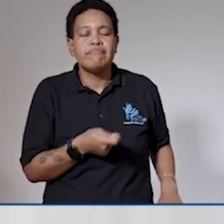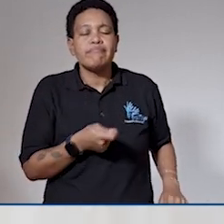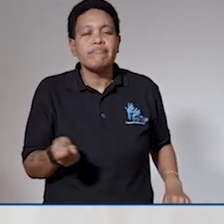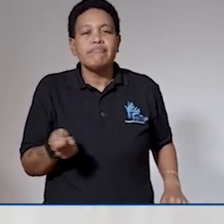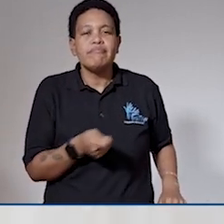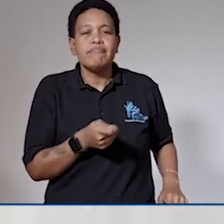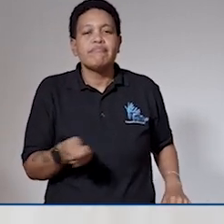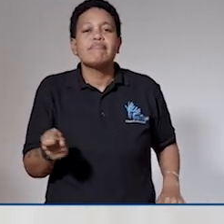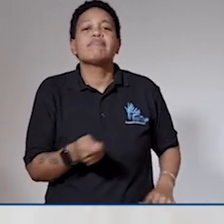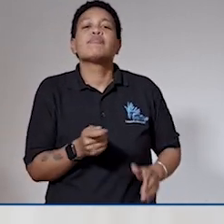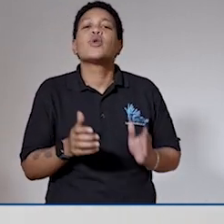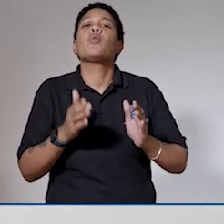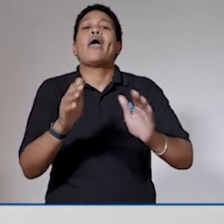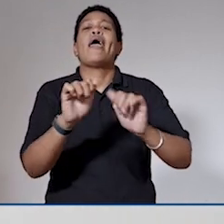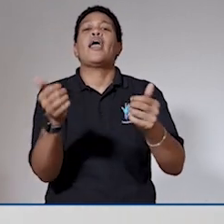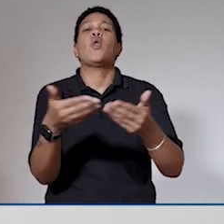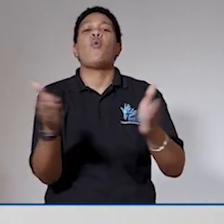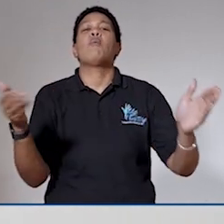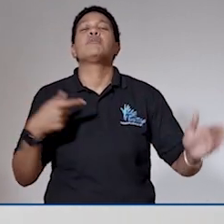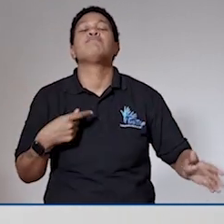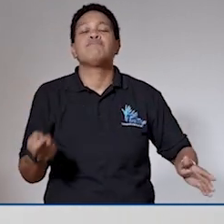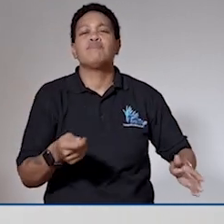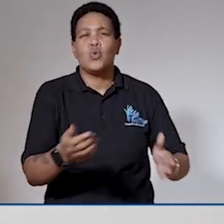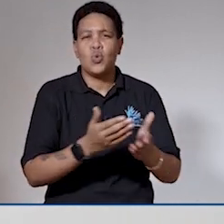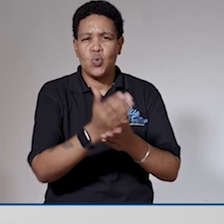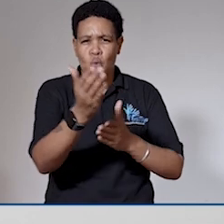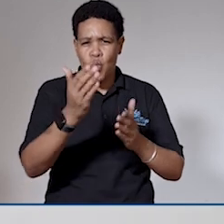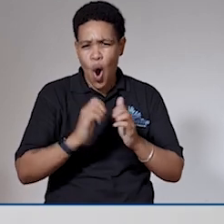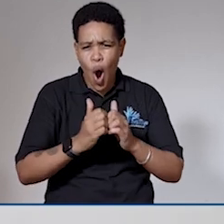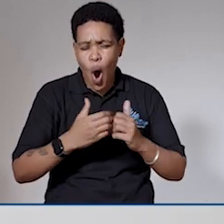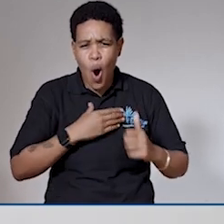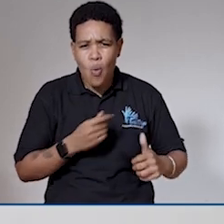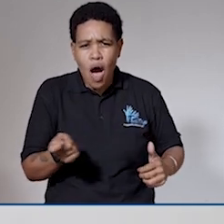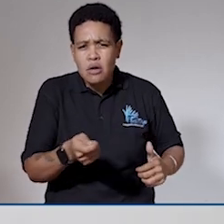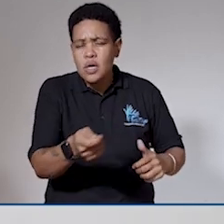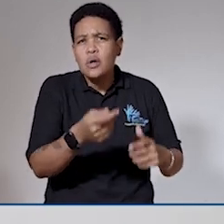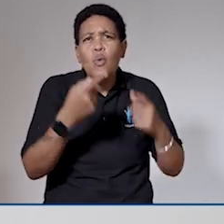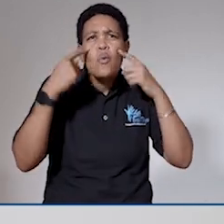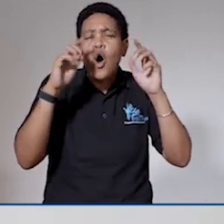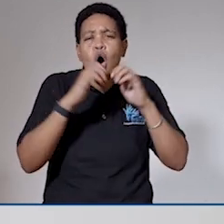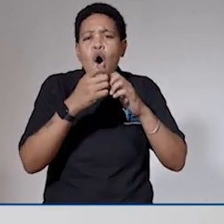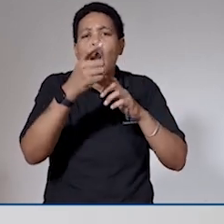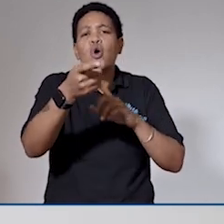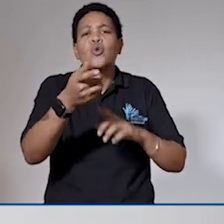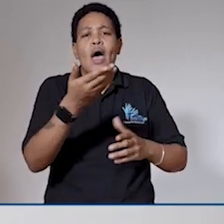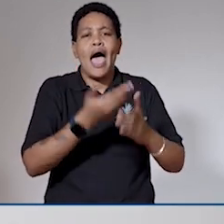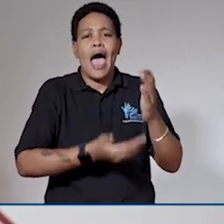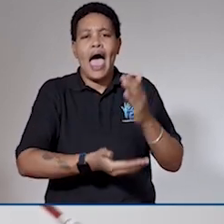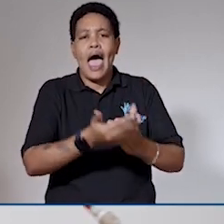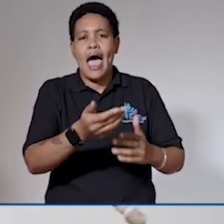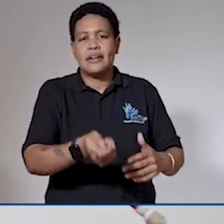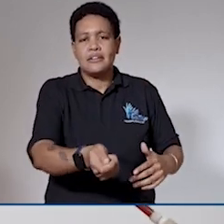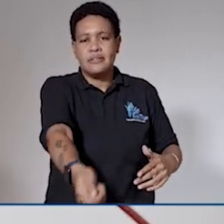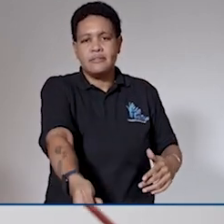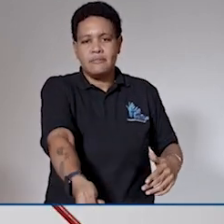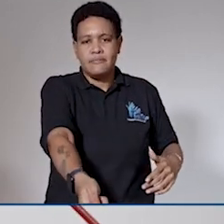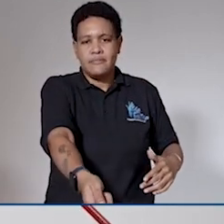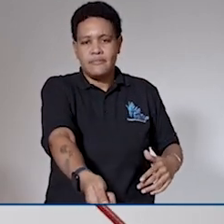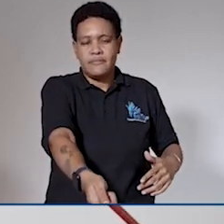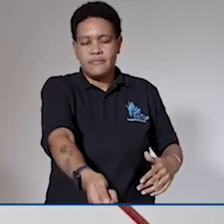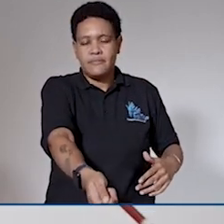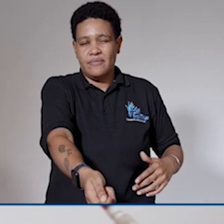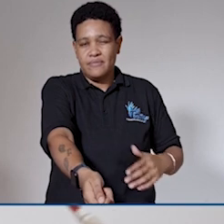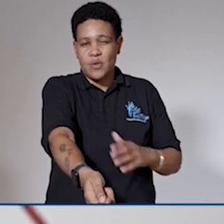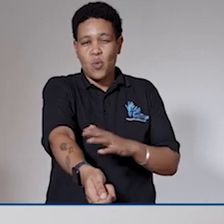any open space. How the white cane works is that you extend the hand with the cane out in front of you. And